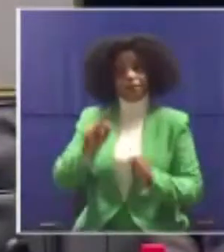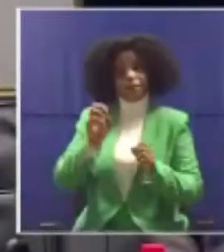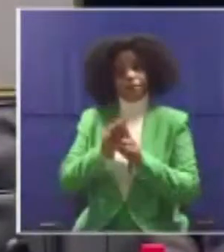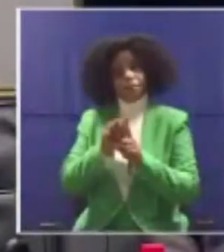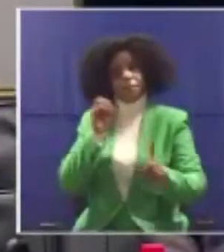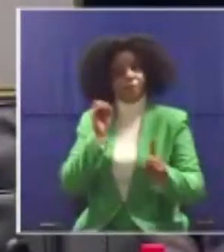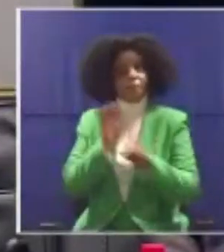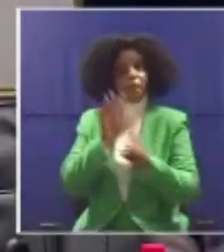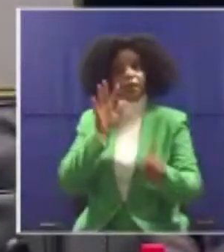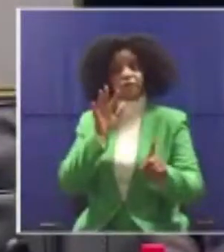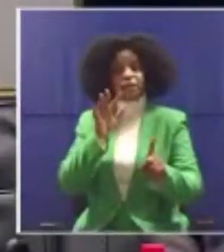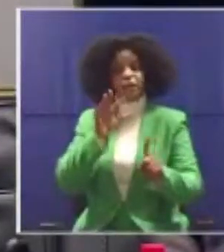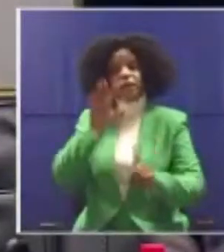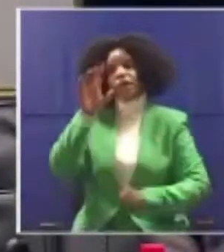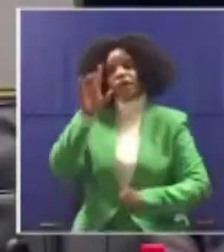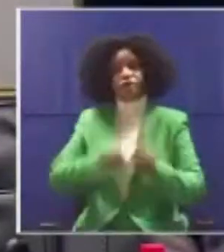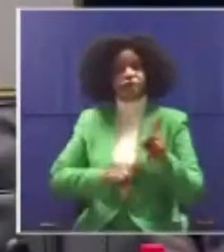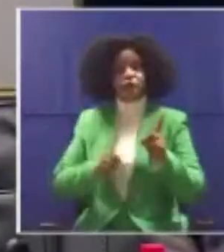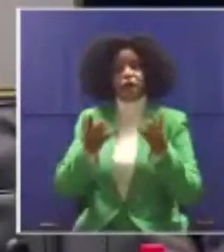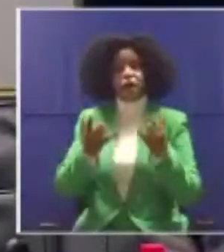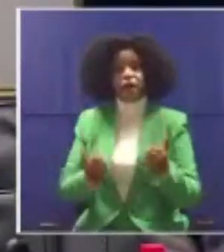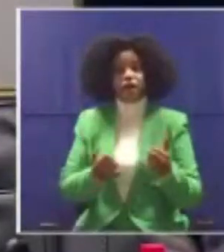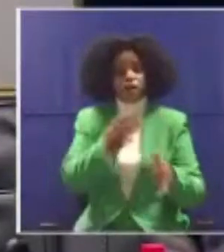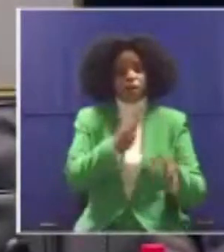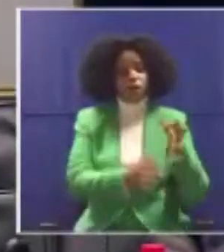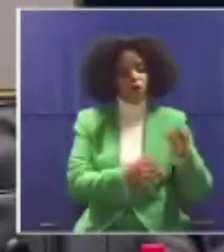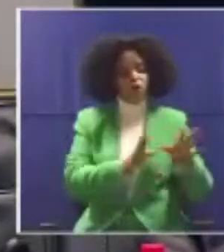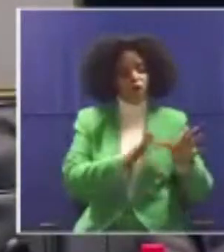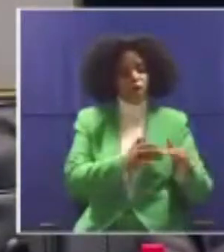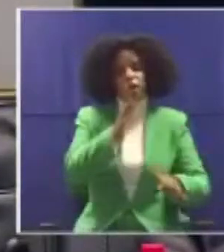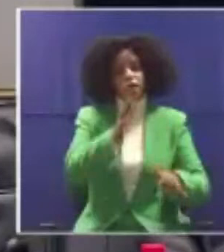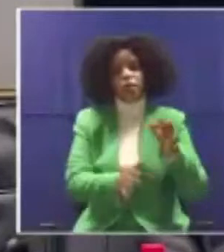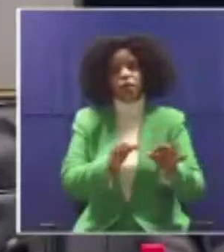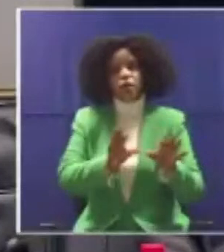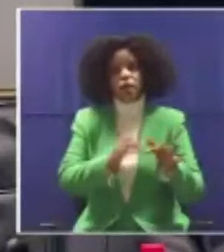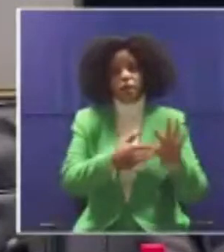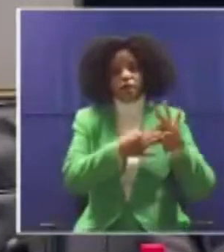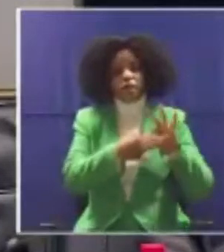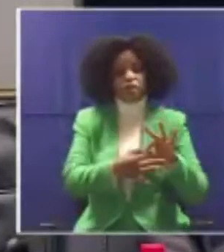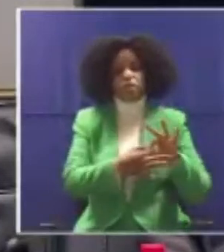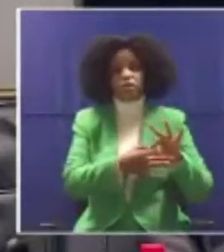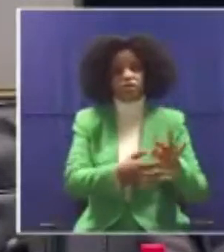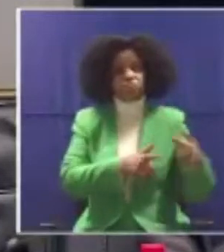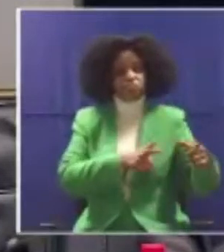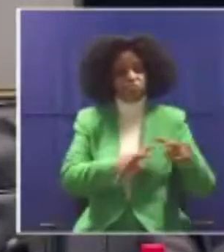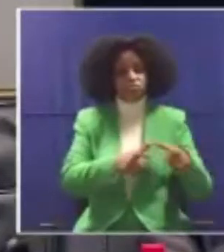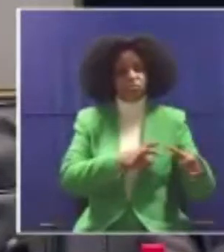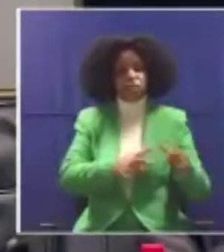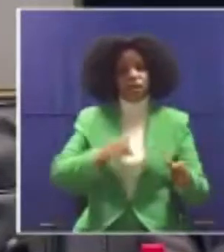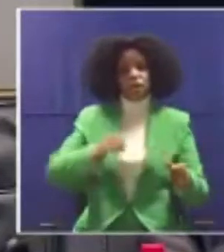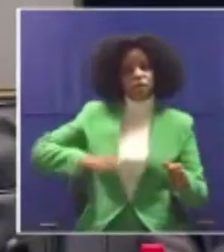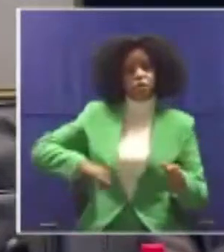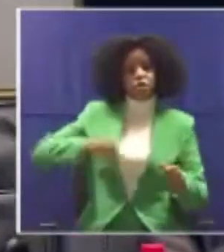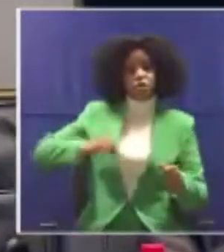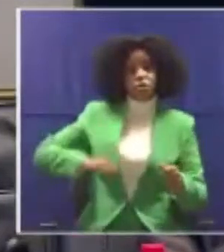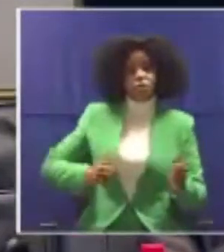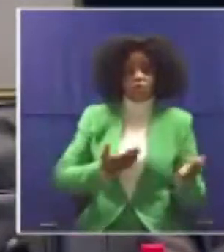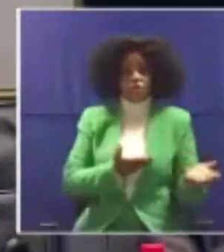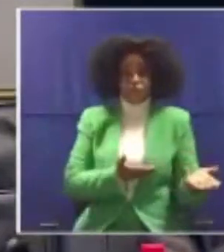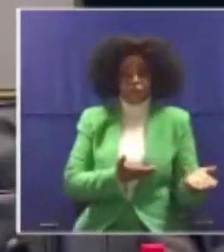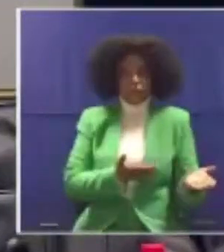our communities? And what measures is taken by the national and provincial